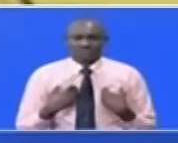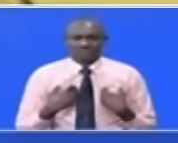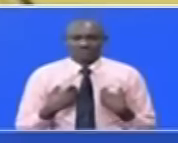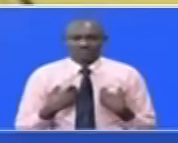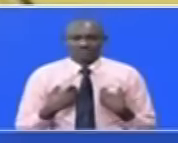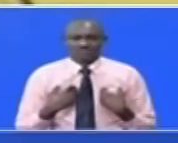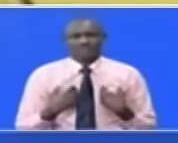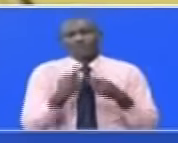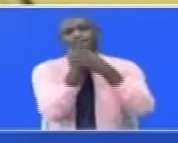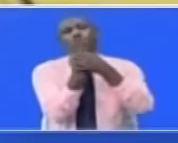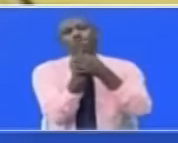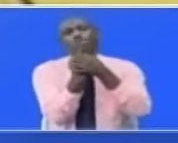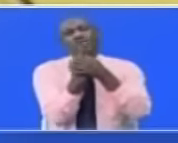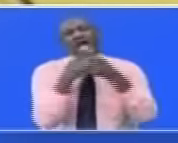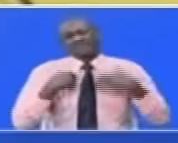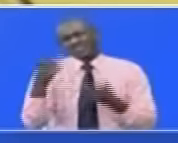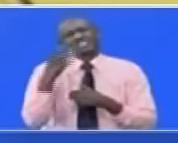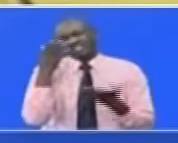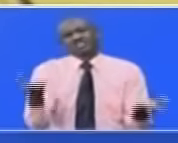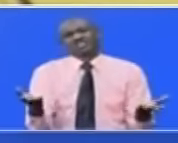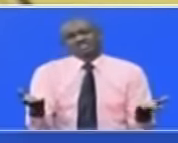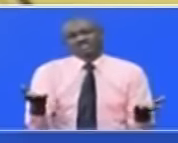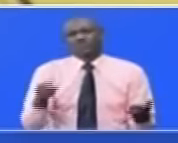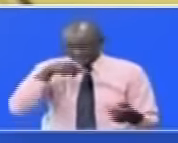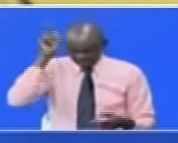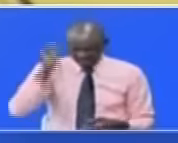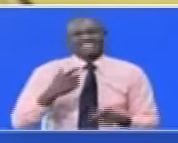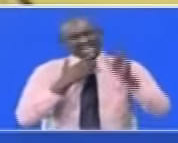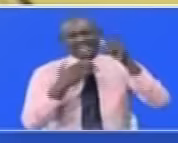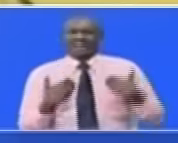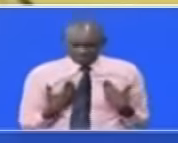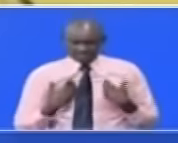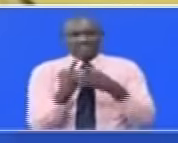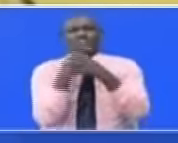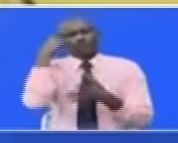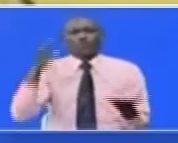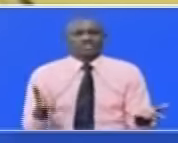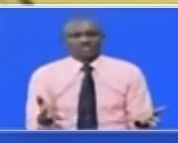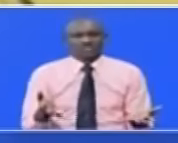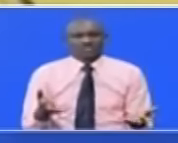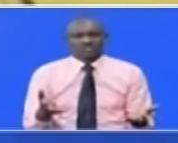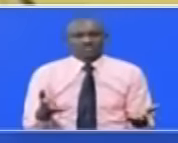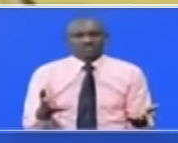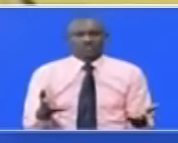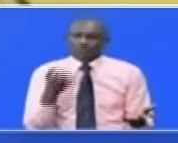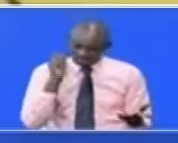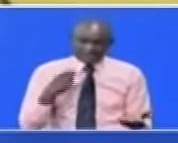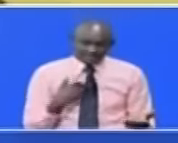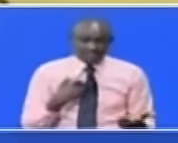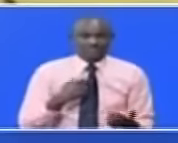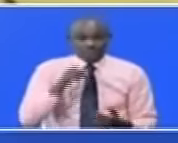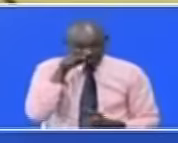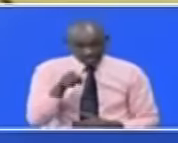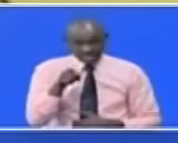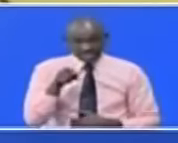the ammunition of this kind if you don't have a rifle, or you know somebody who has the rifle. That is why we